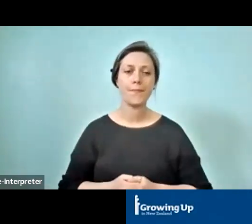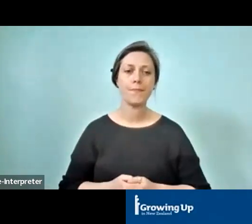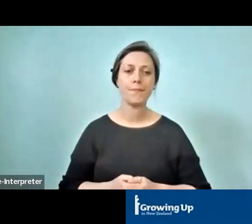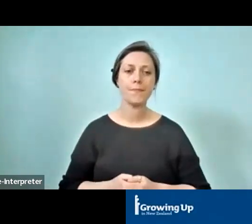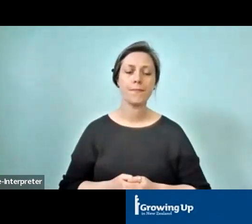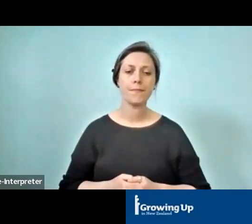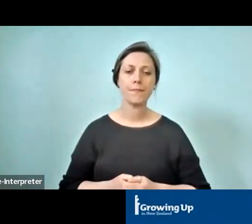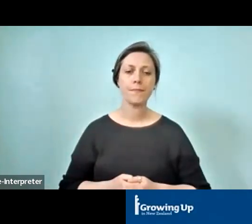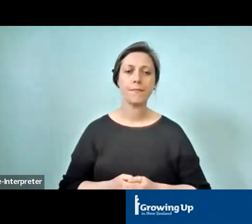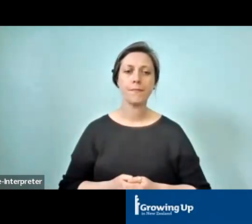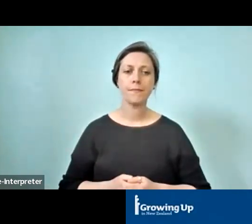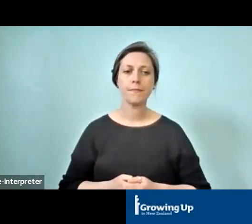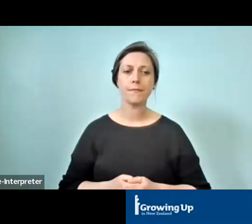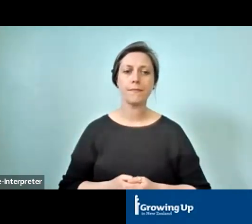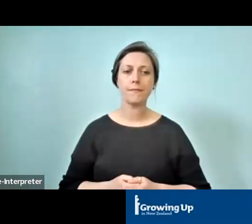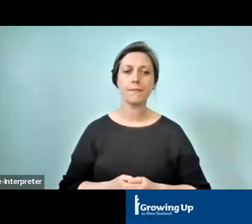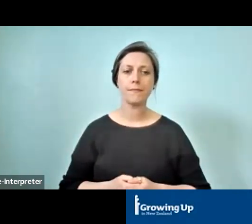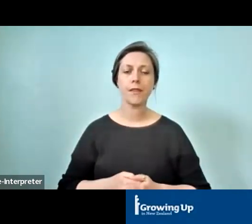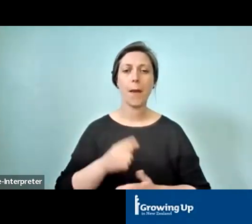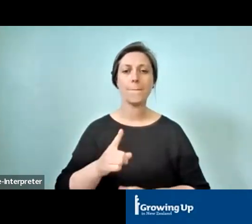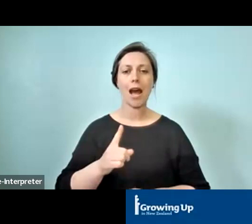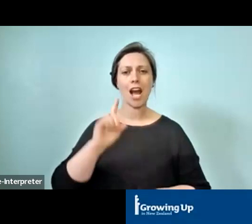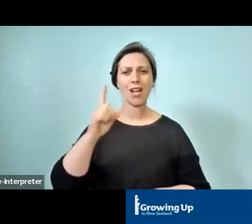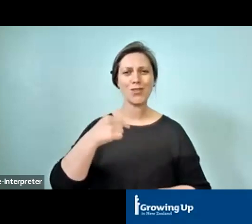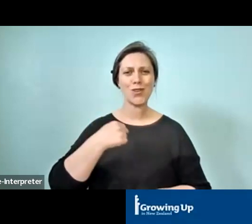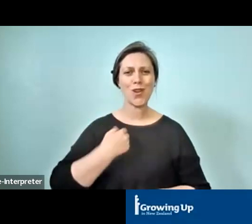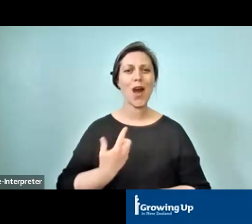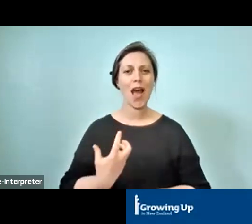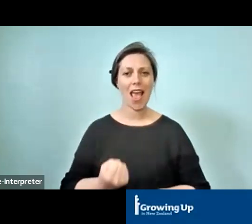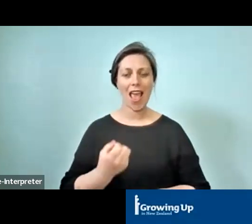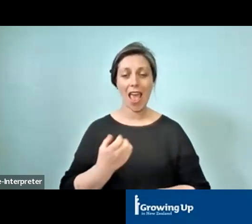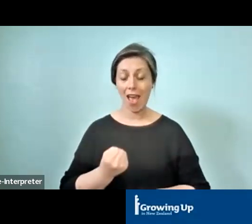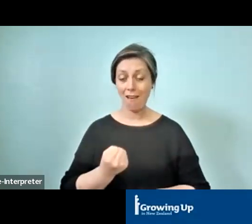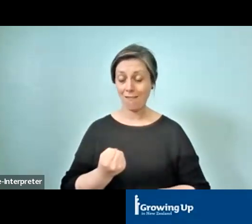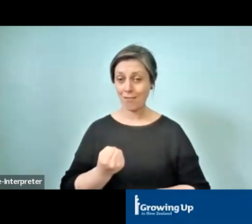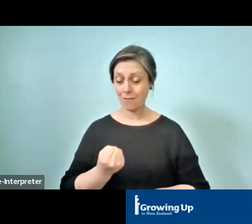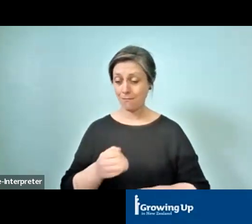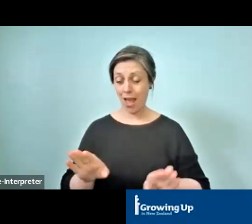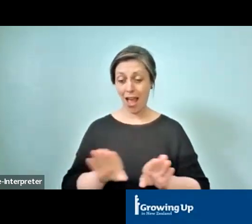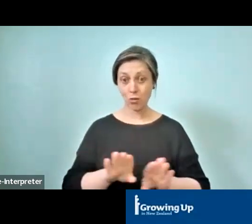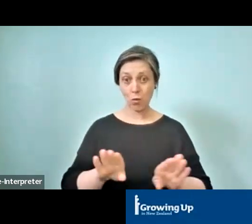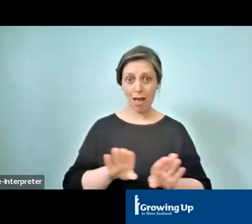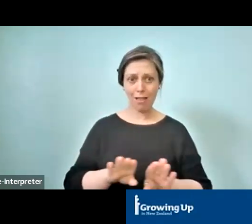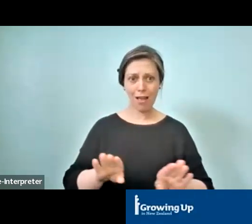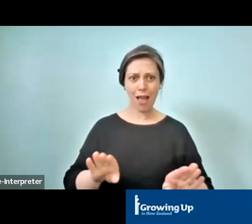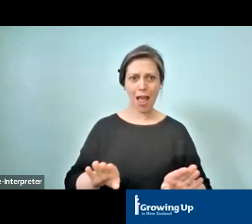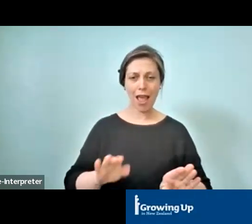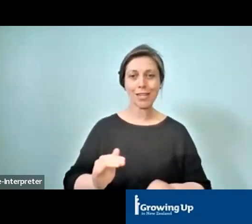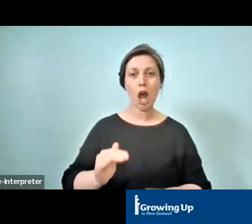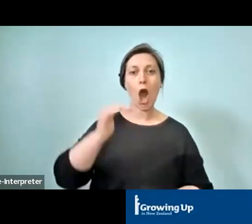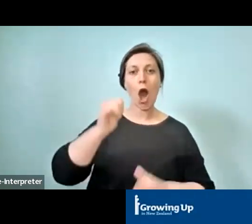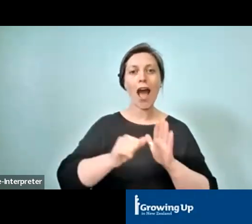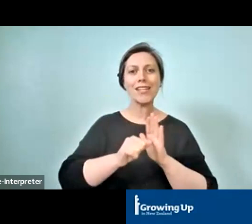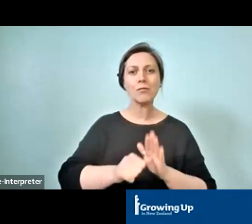what concerns me, in addition to how early the high depression